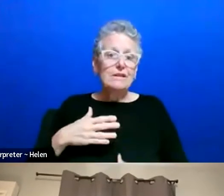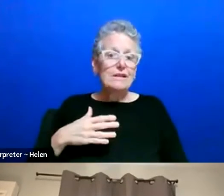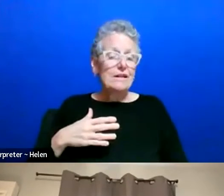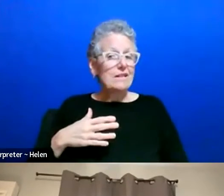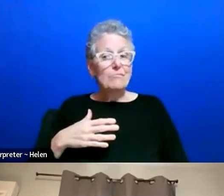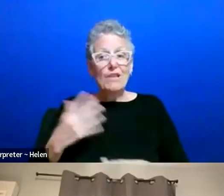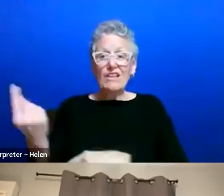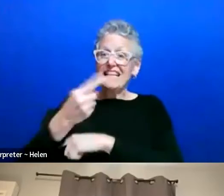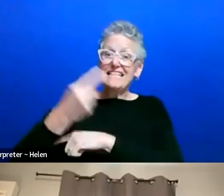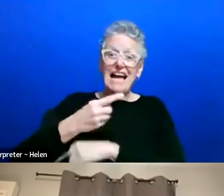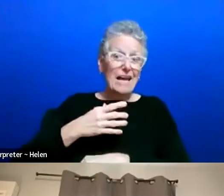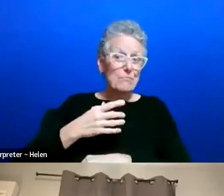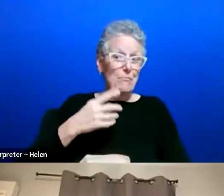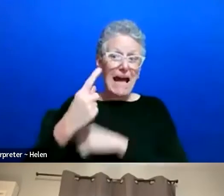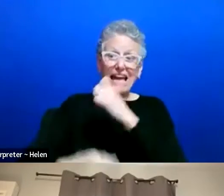day and the year.